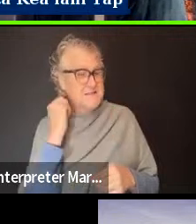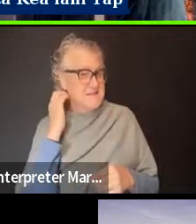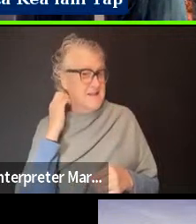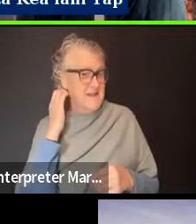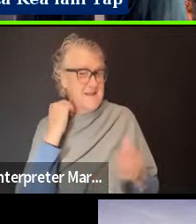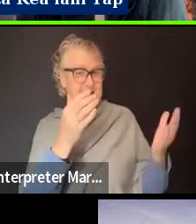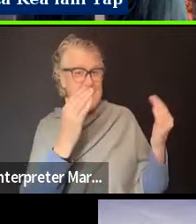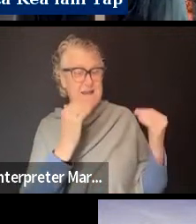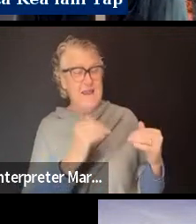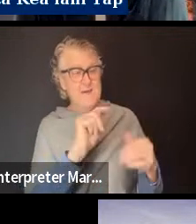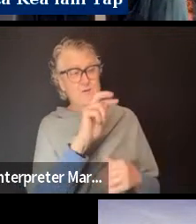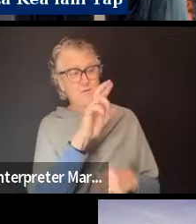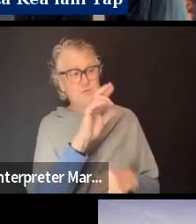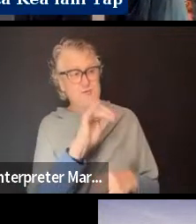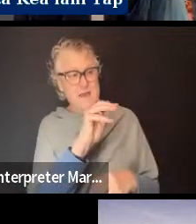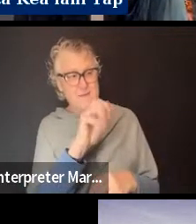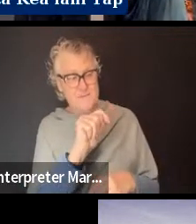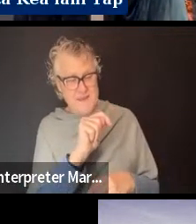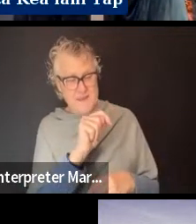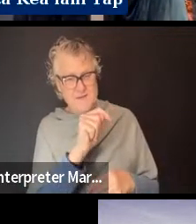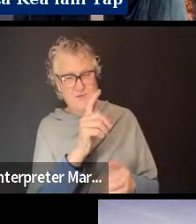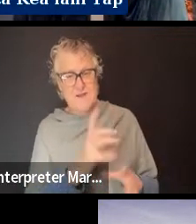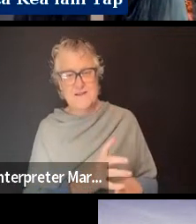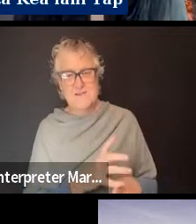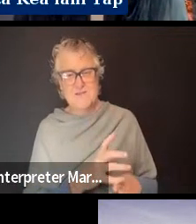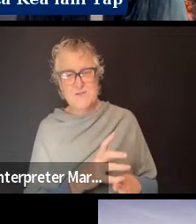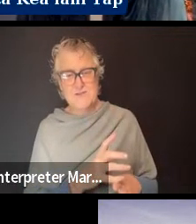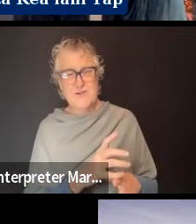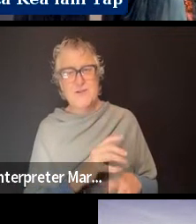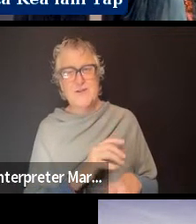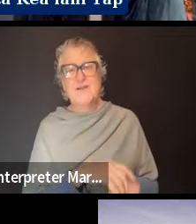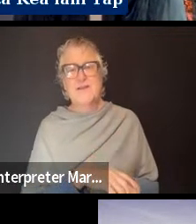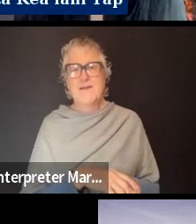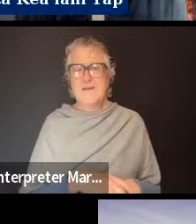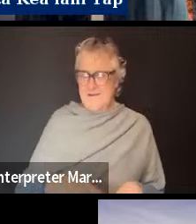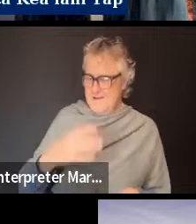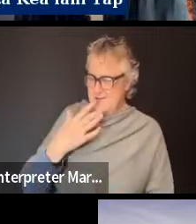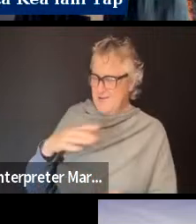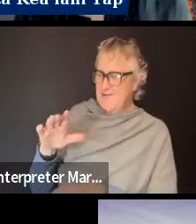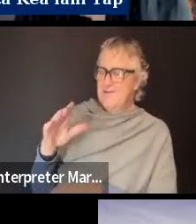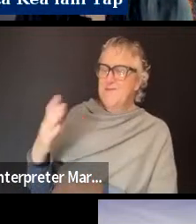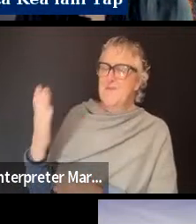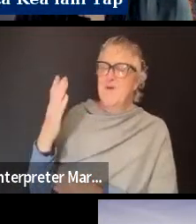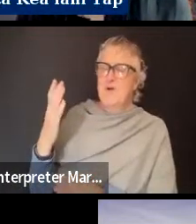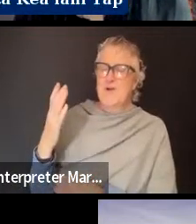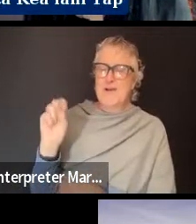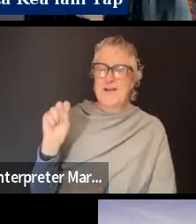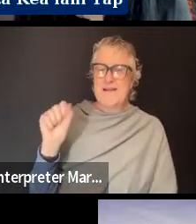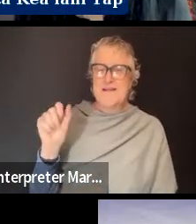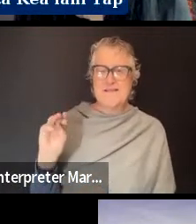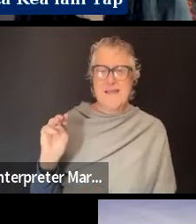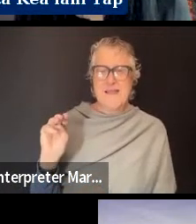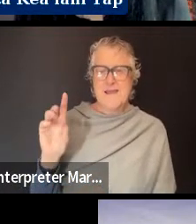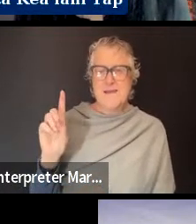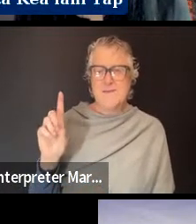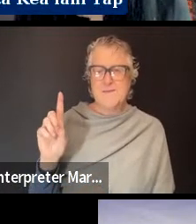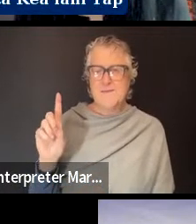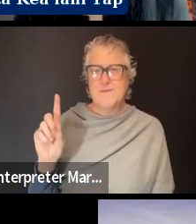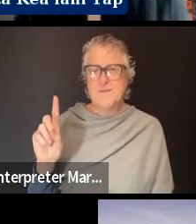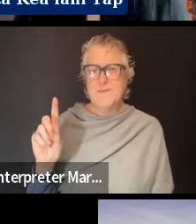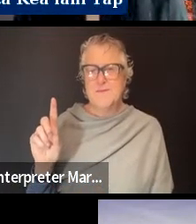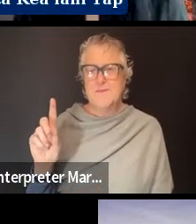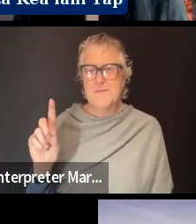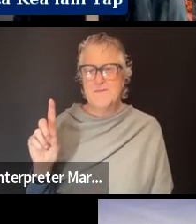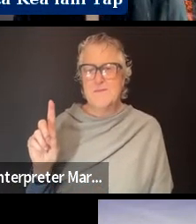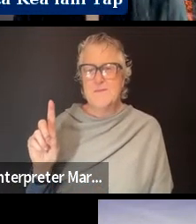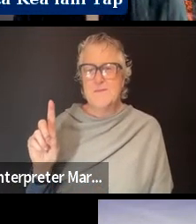Well, thank you, and good morning, everyone. I'm Sam Dessou, TriMet's General Manager, and Mayor Ann said it best, so I'm